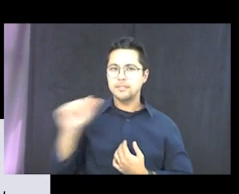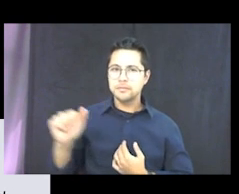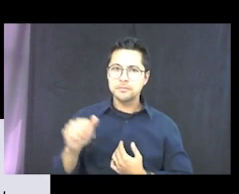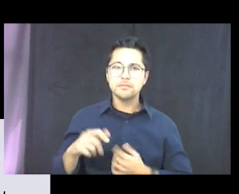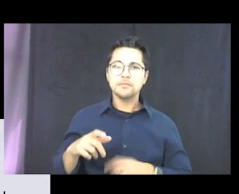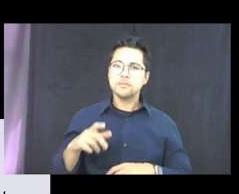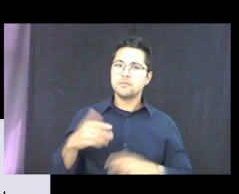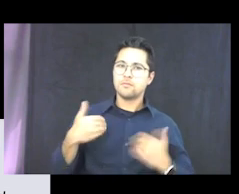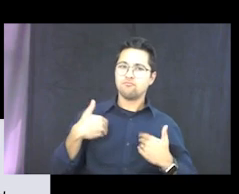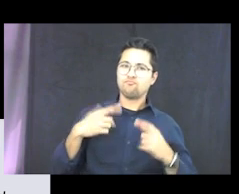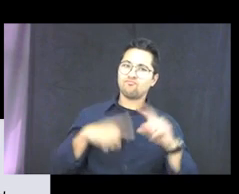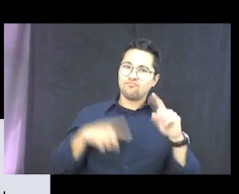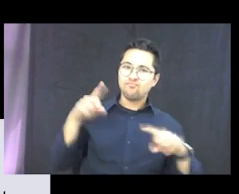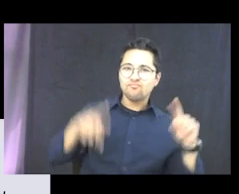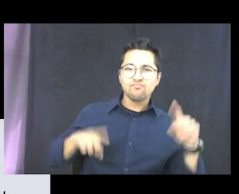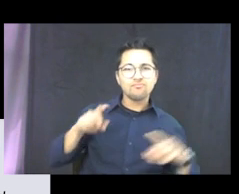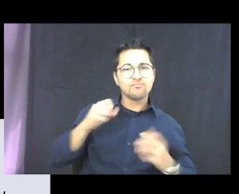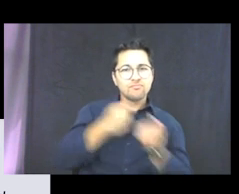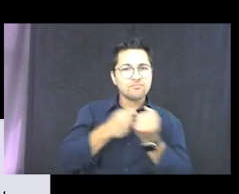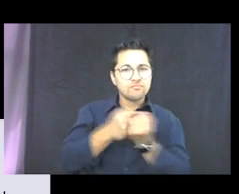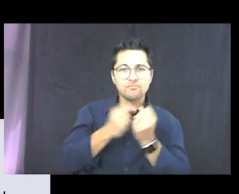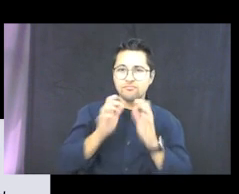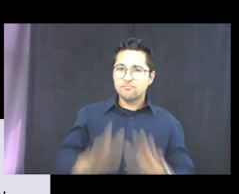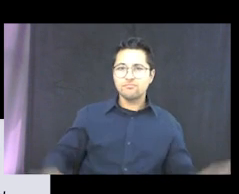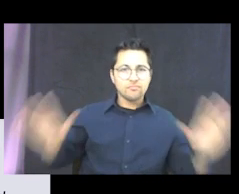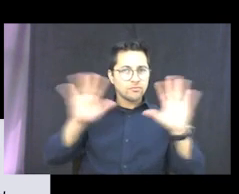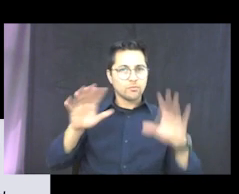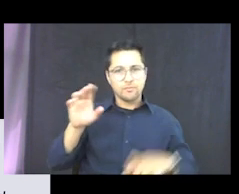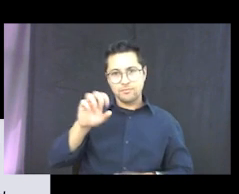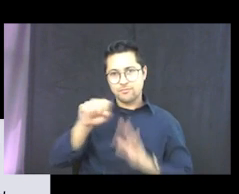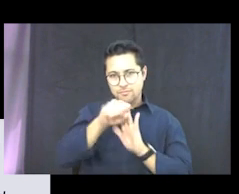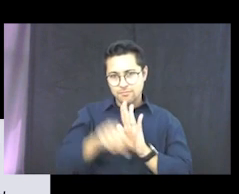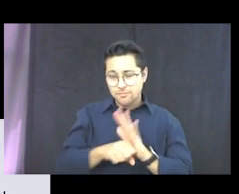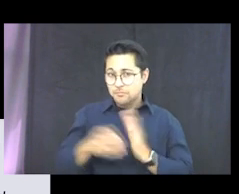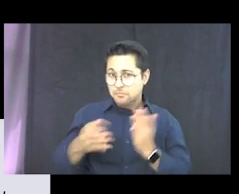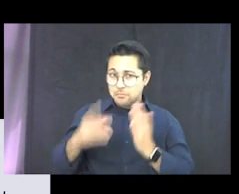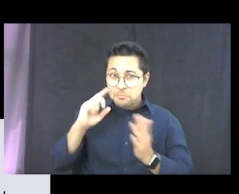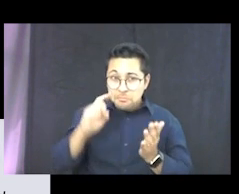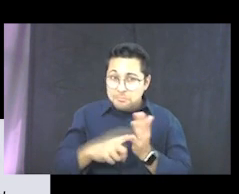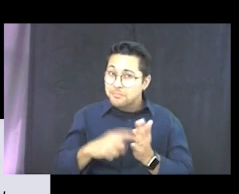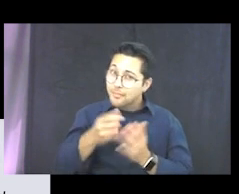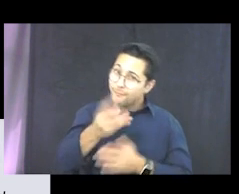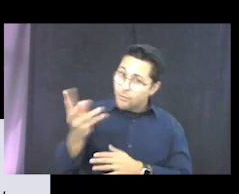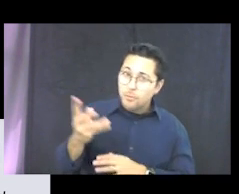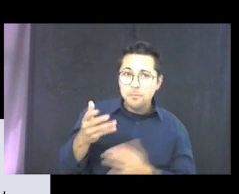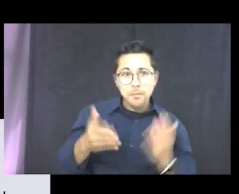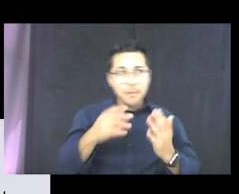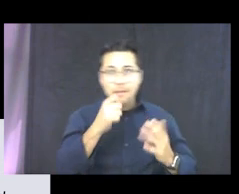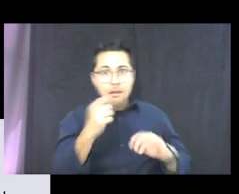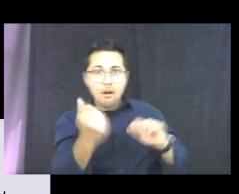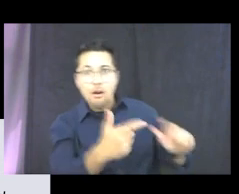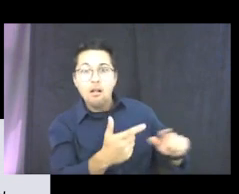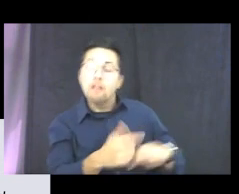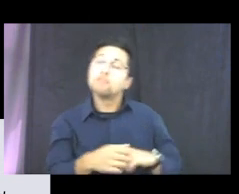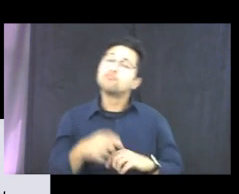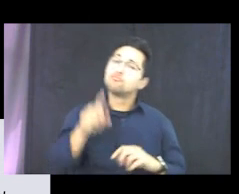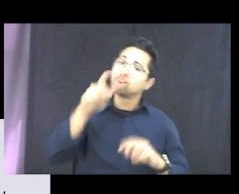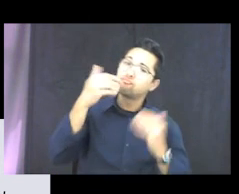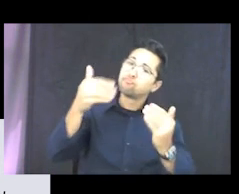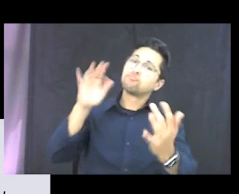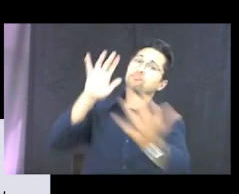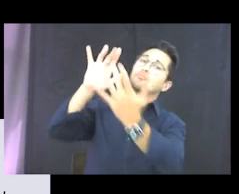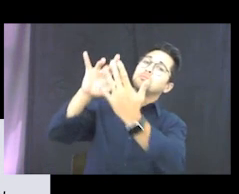so there's a variety of supports across the state here for you. You may recognize a couple of these, but maybe not everybody. So reach out